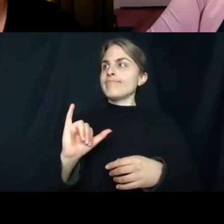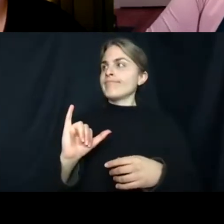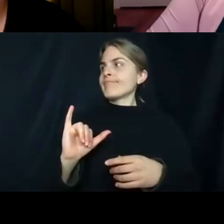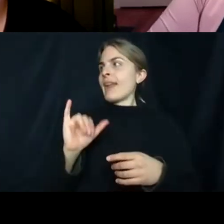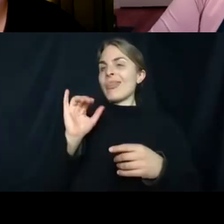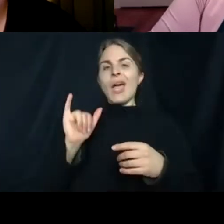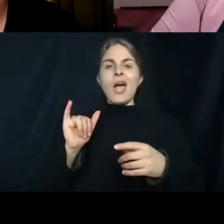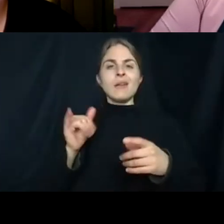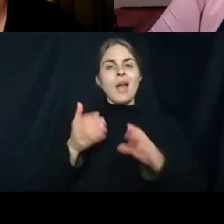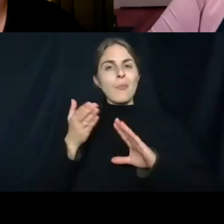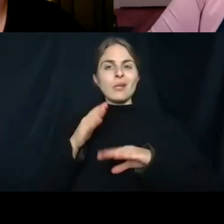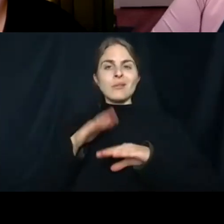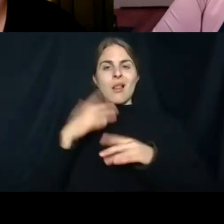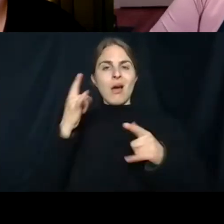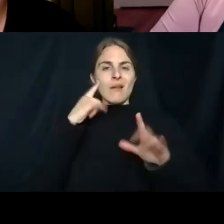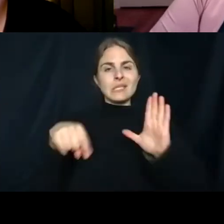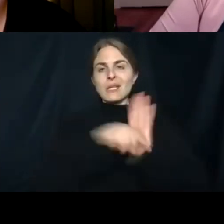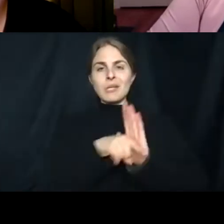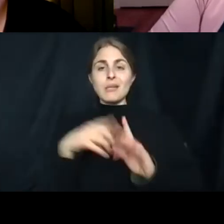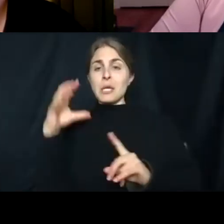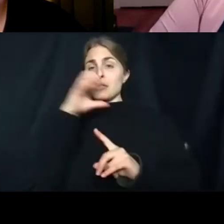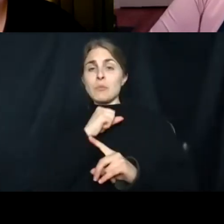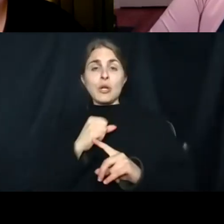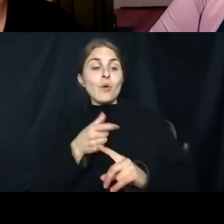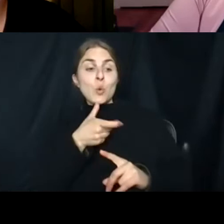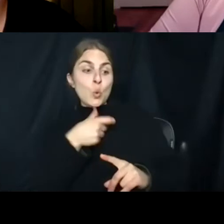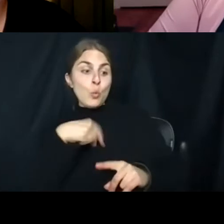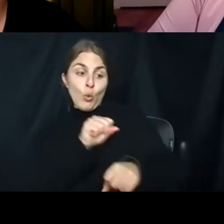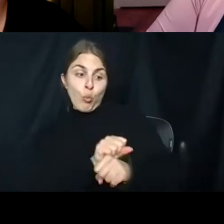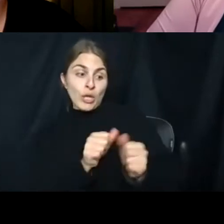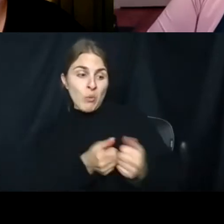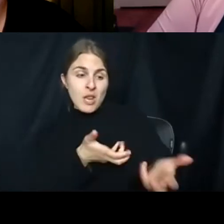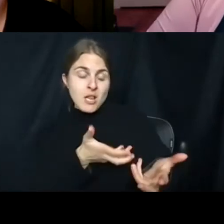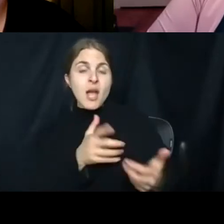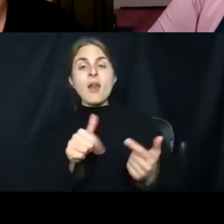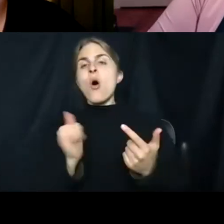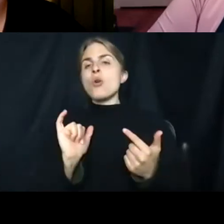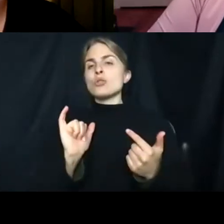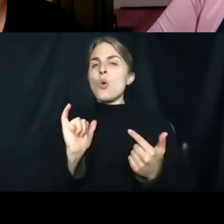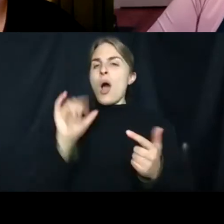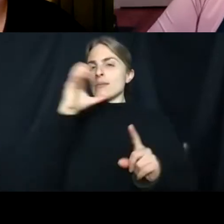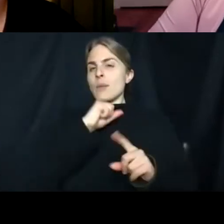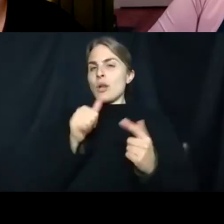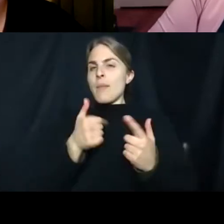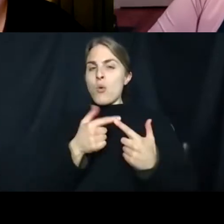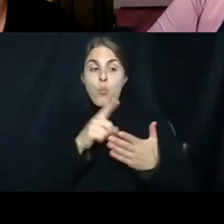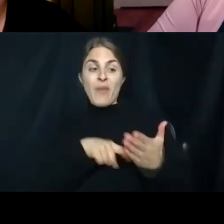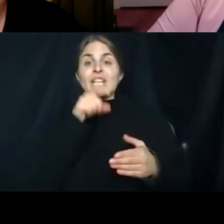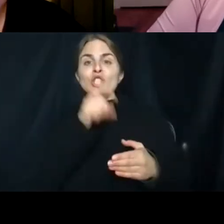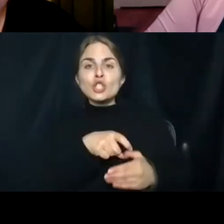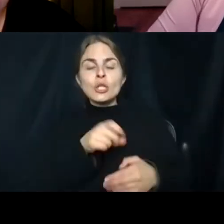stigmatizing assumptions about the people they're working with and stigmatizing assumptions about what people should and should be